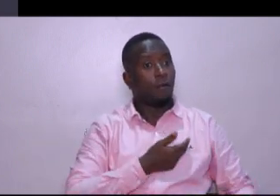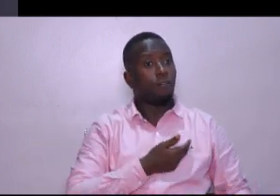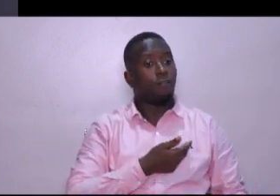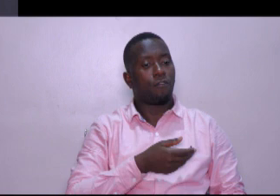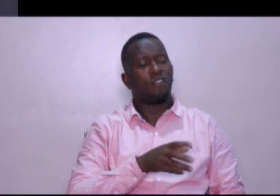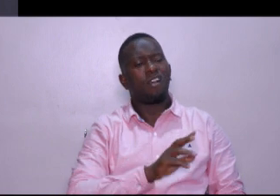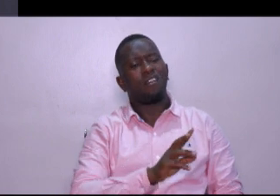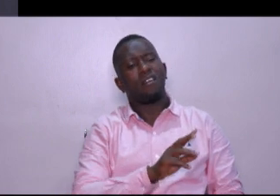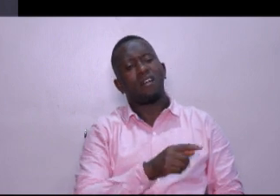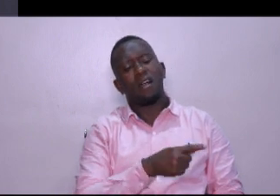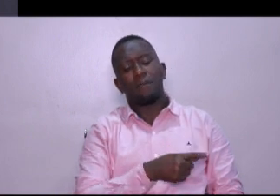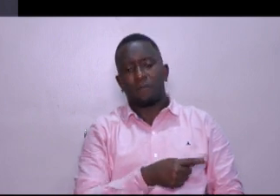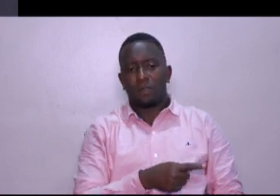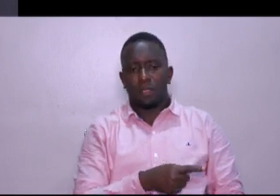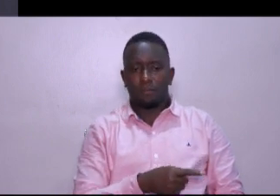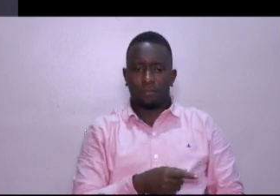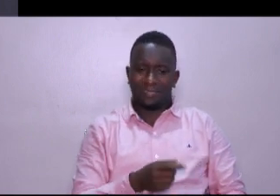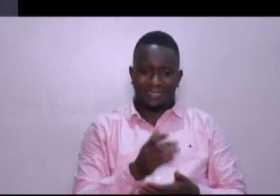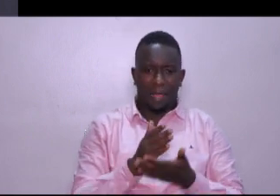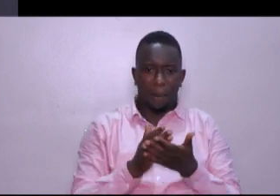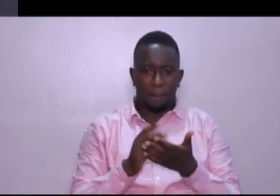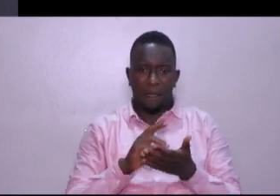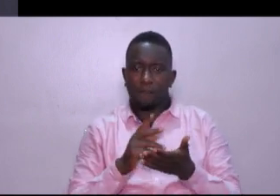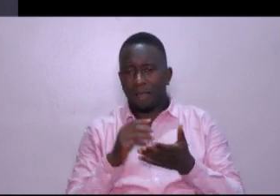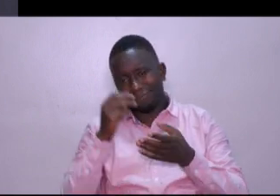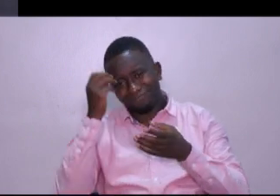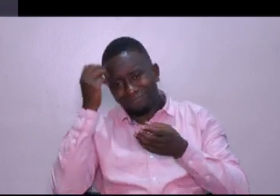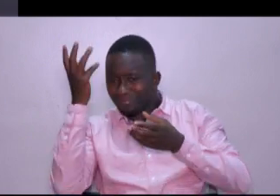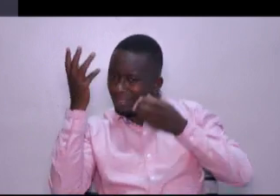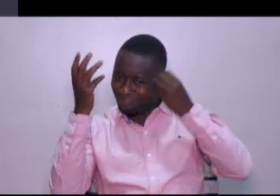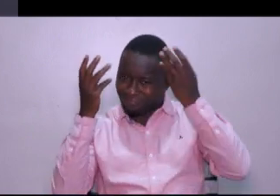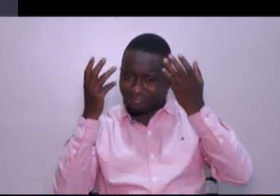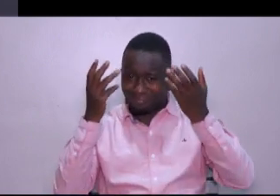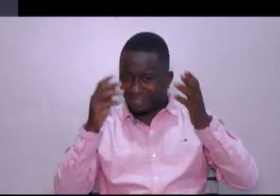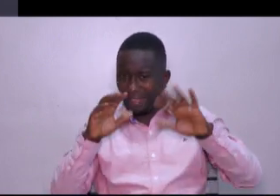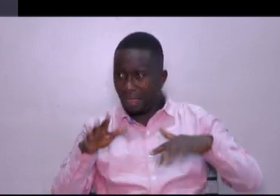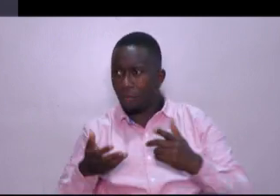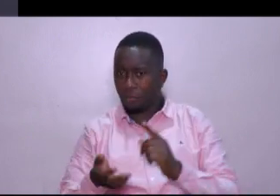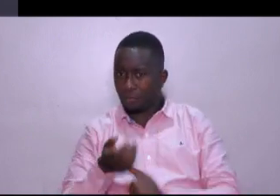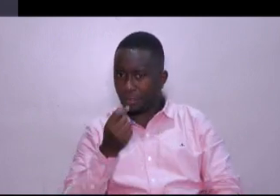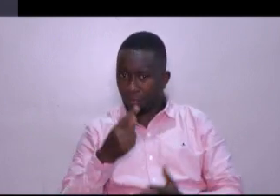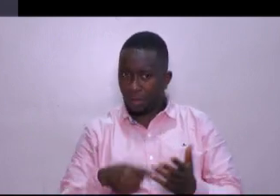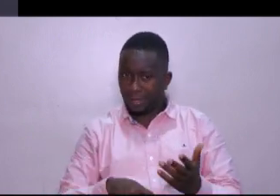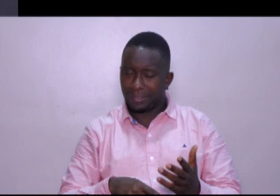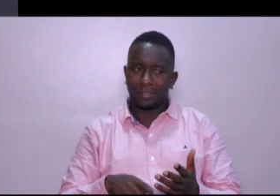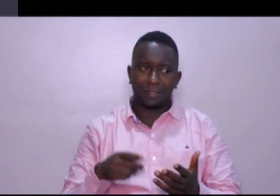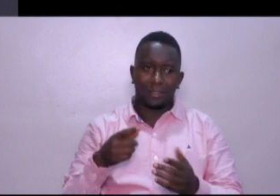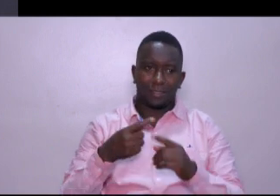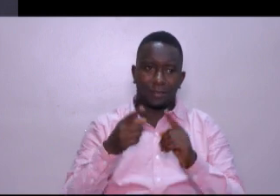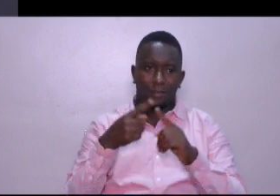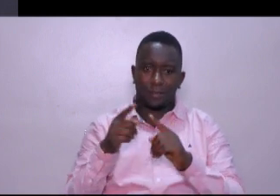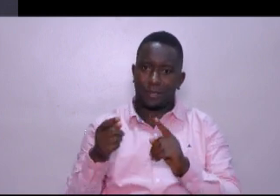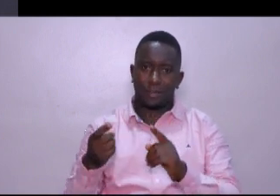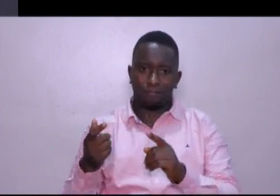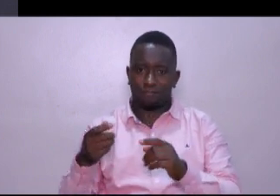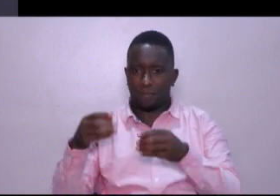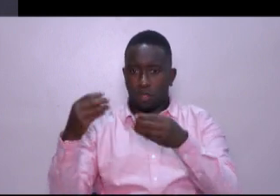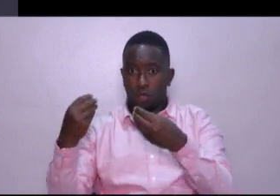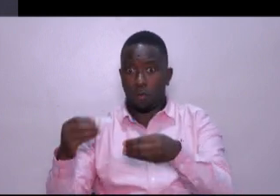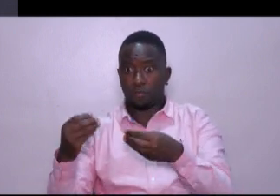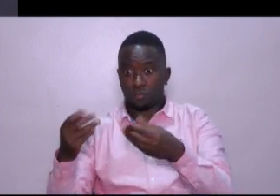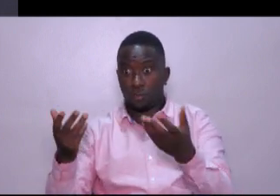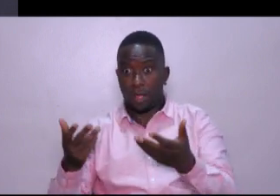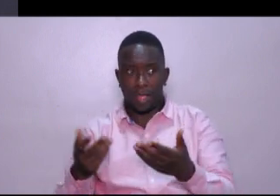of brain teaser on how to get objects that are in